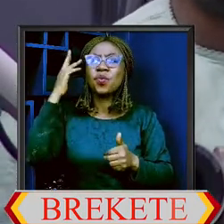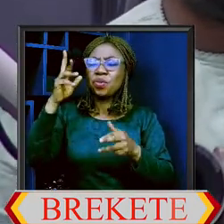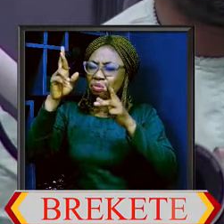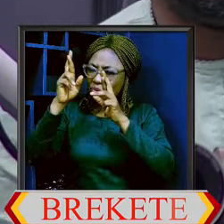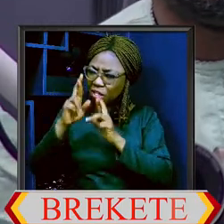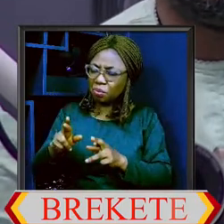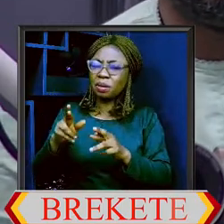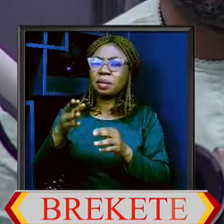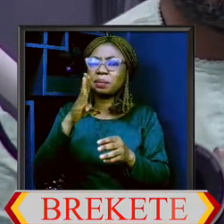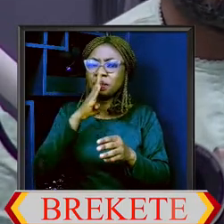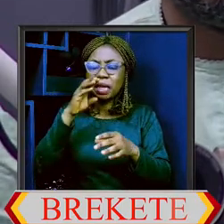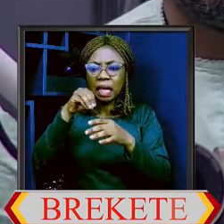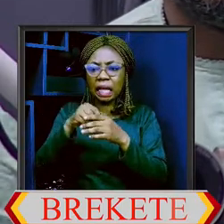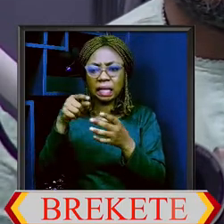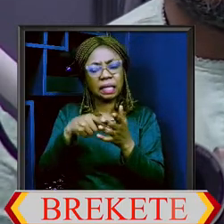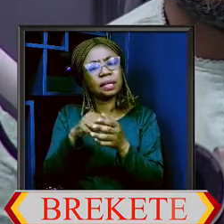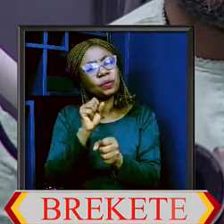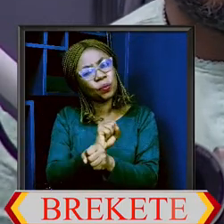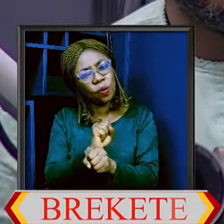this